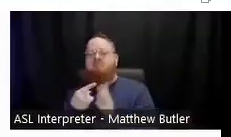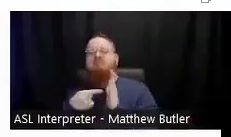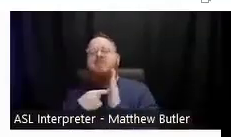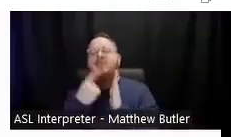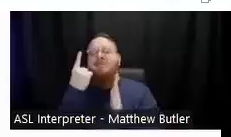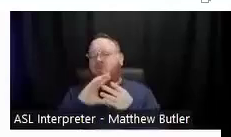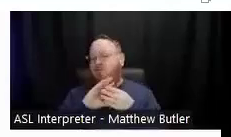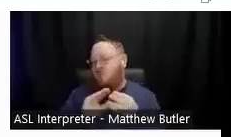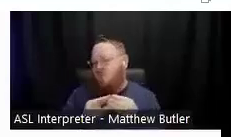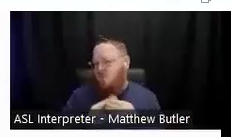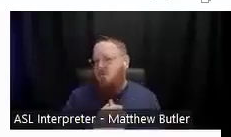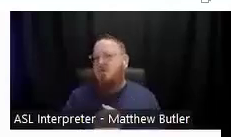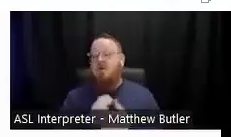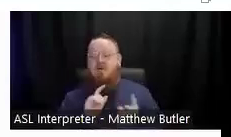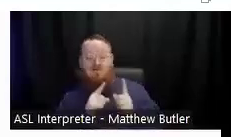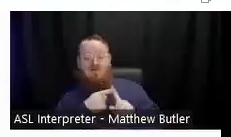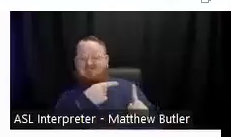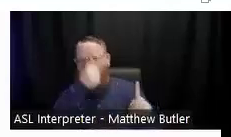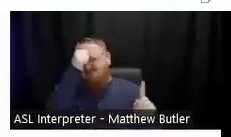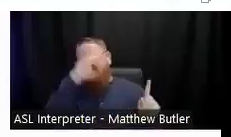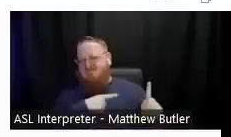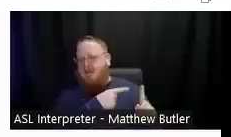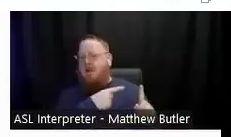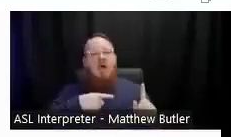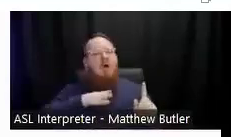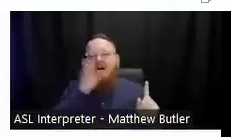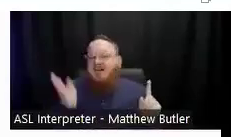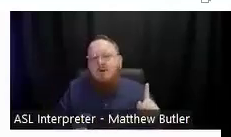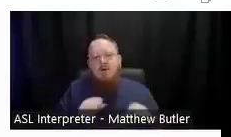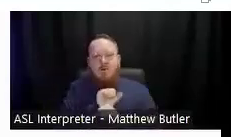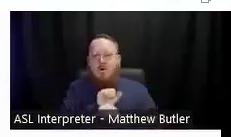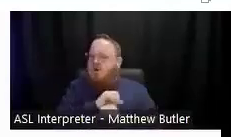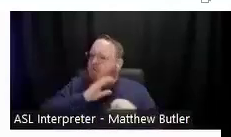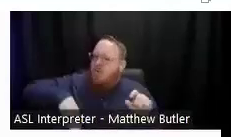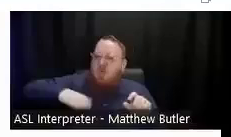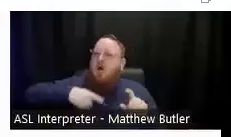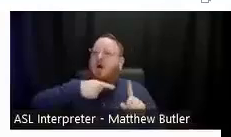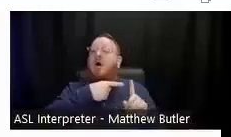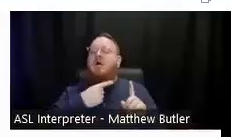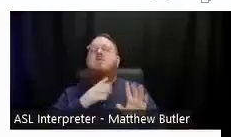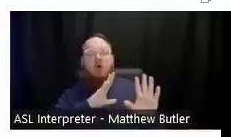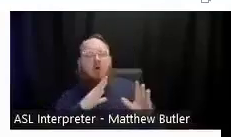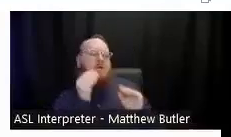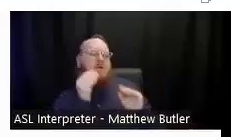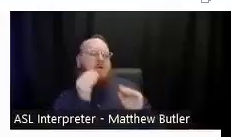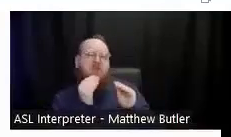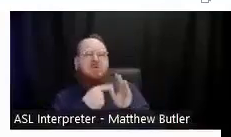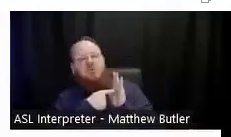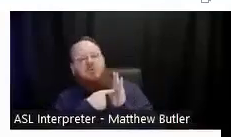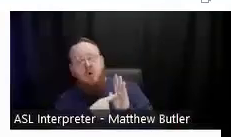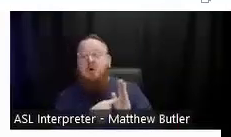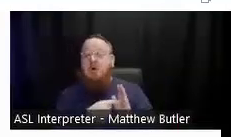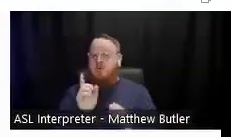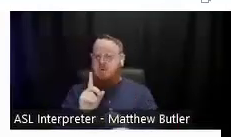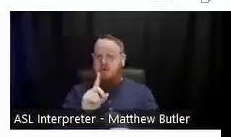he had never worked before, and he'd been coached, and he had a new job at a car dealership was where his job